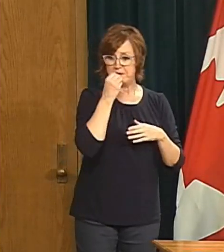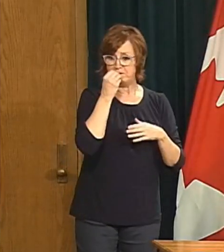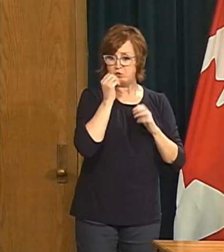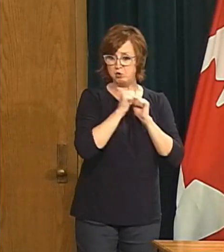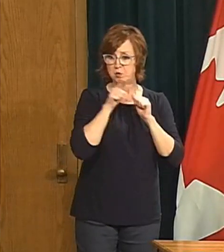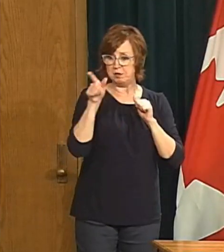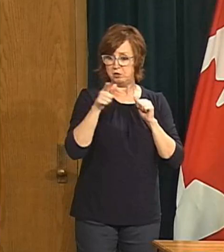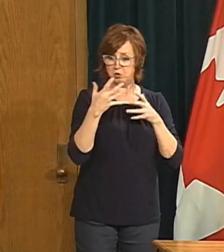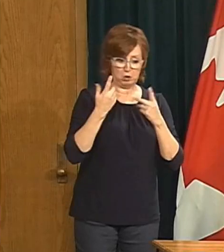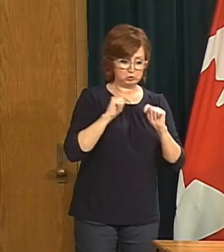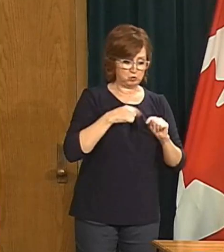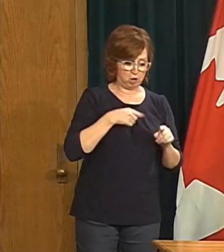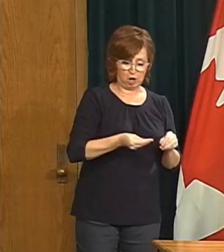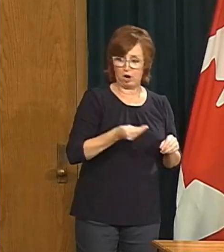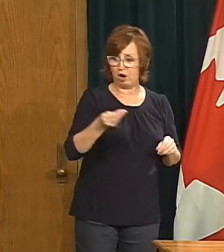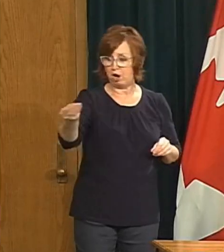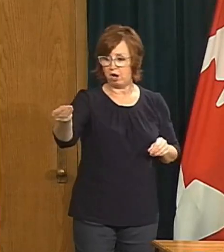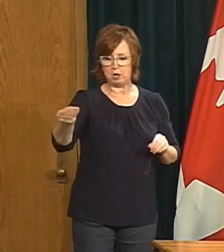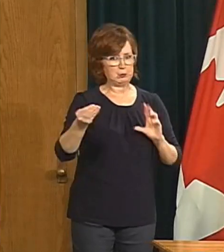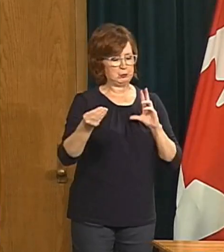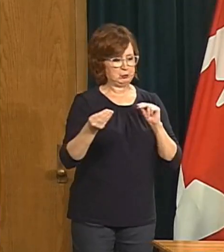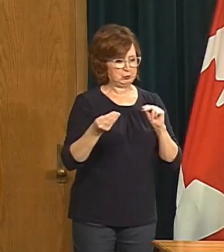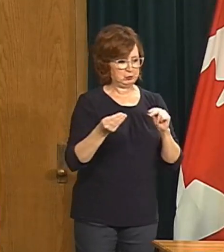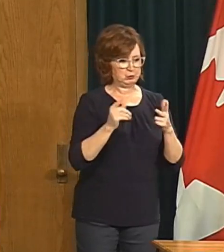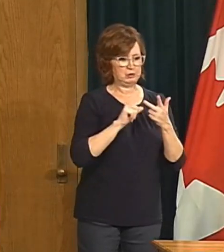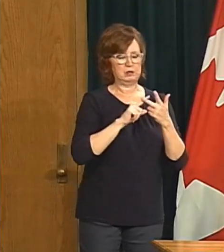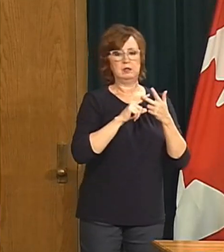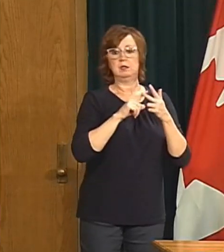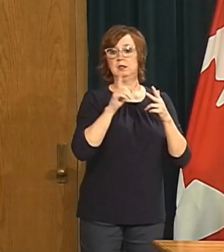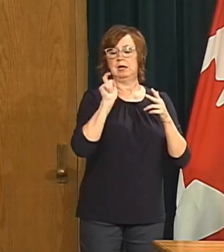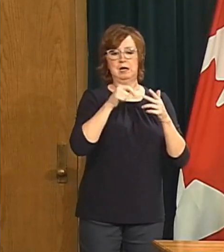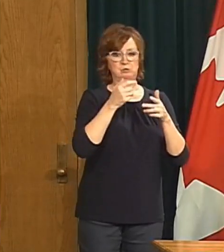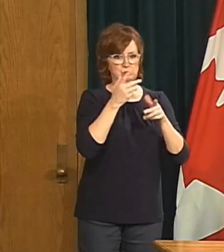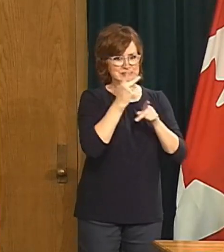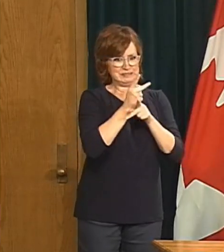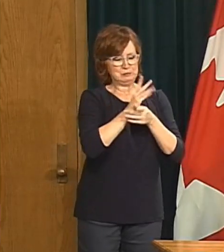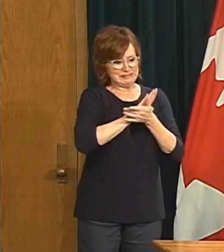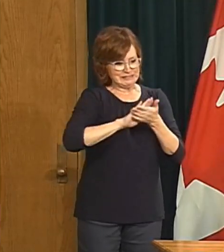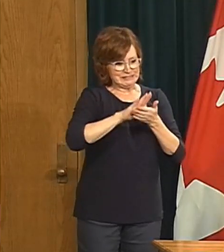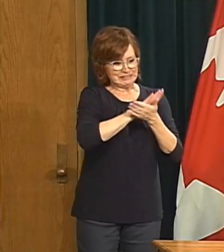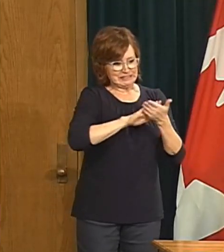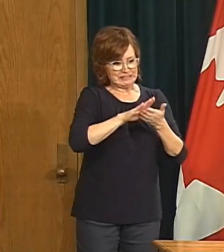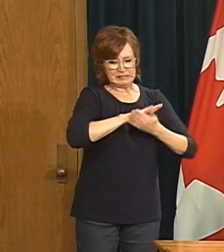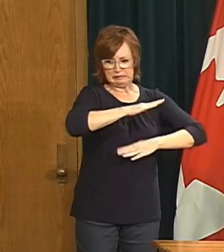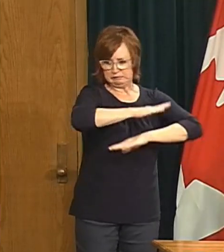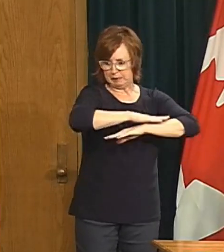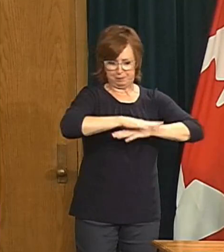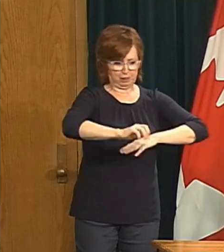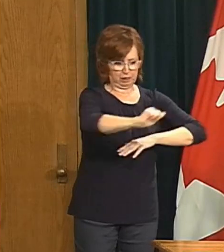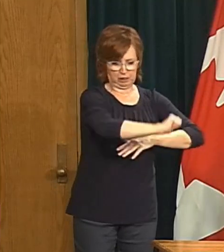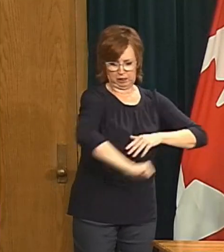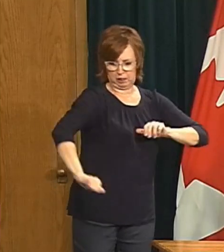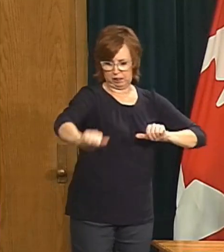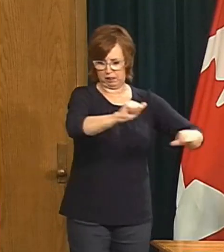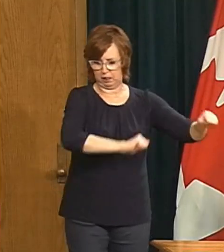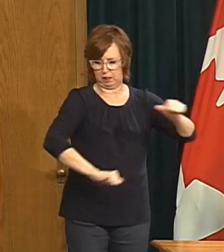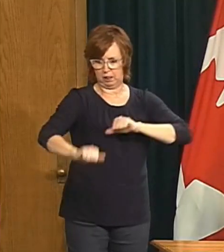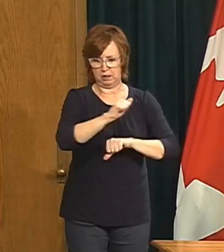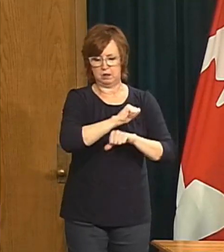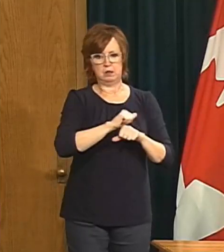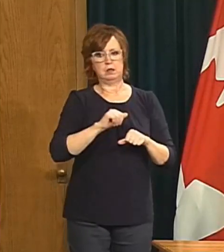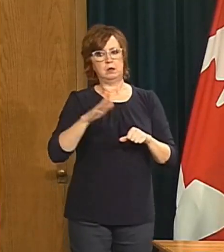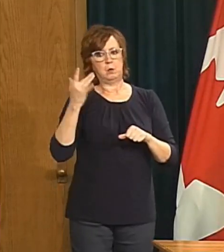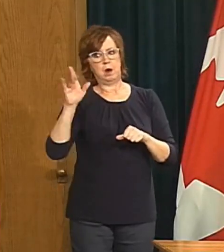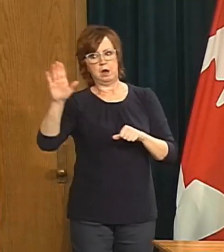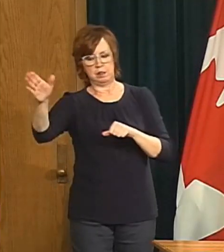and disinfection of multi-touch surfaces. So that continues to be important even in the work setting. And as we move forward,